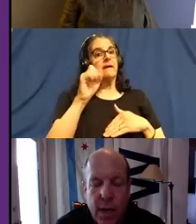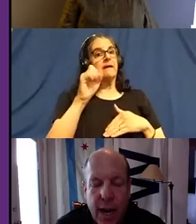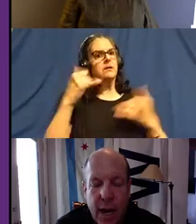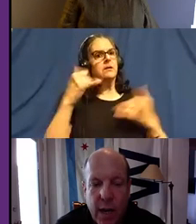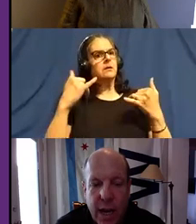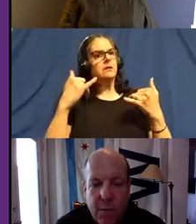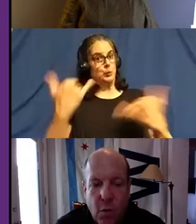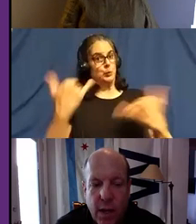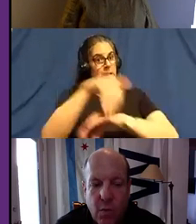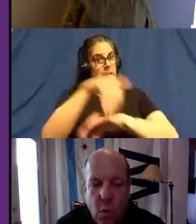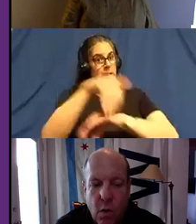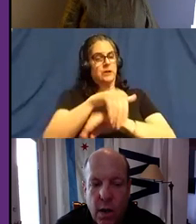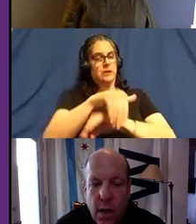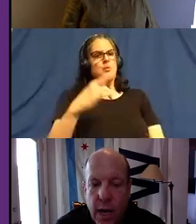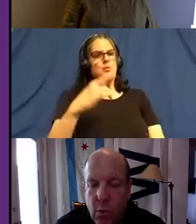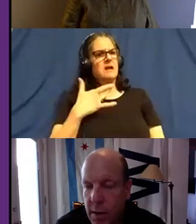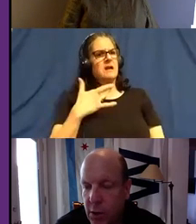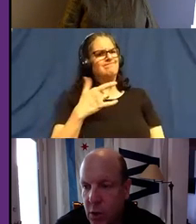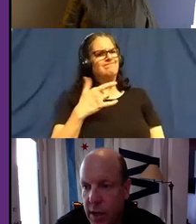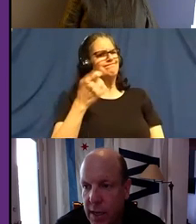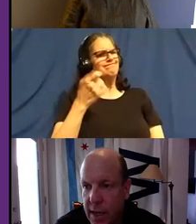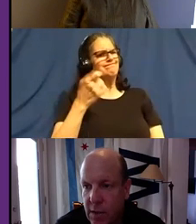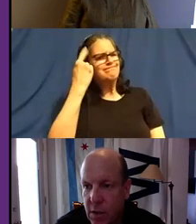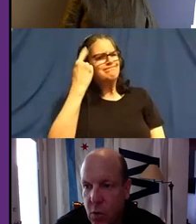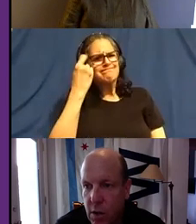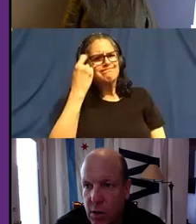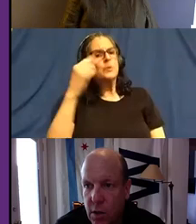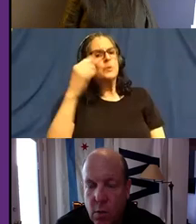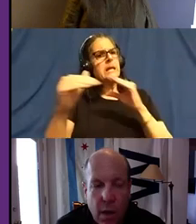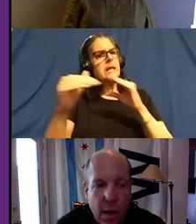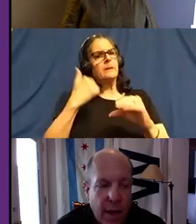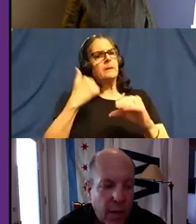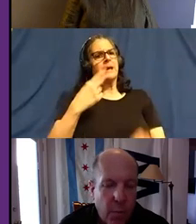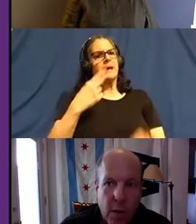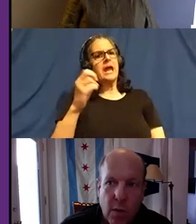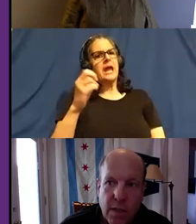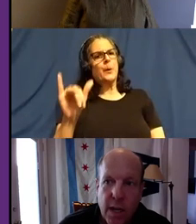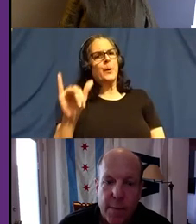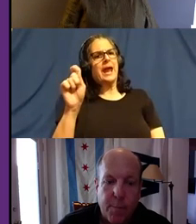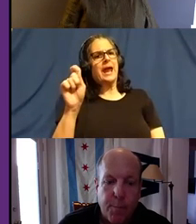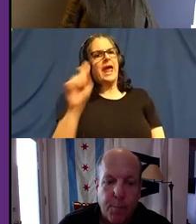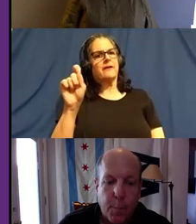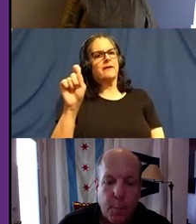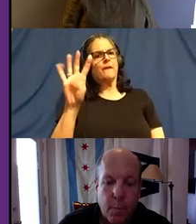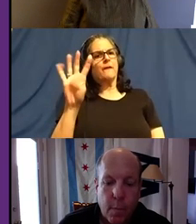me at harry@48th Ward, and we'll make sure that we get the answers to your questions. So thank you for being with us tonight.